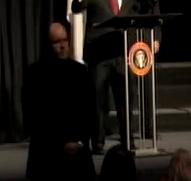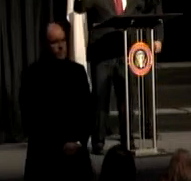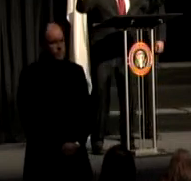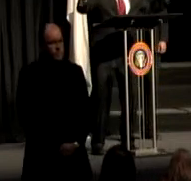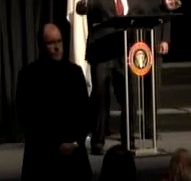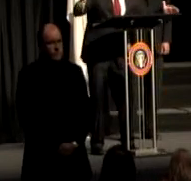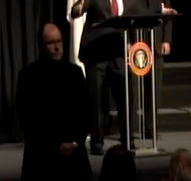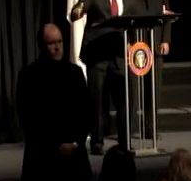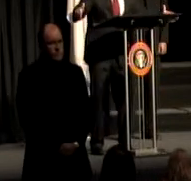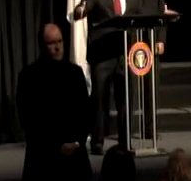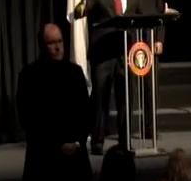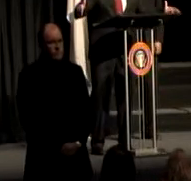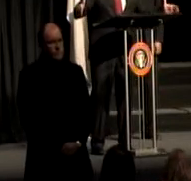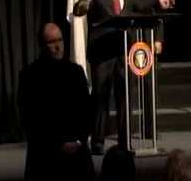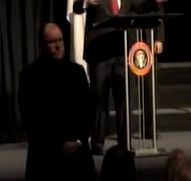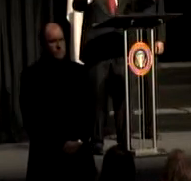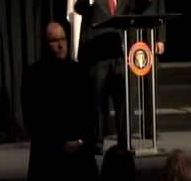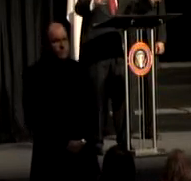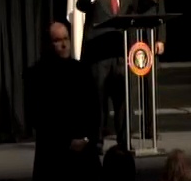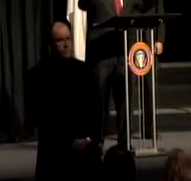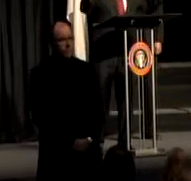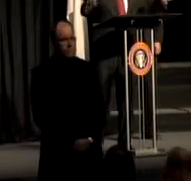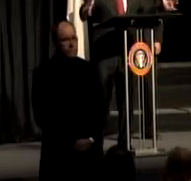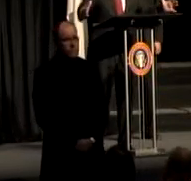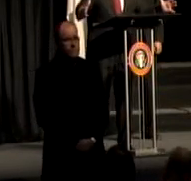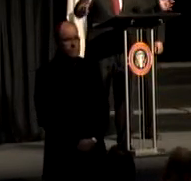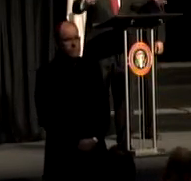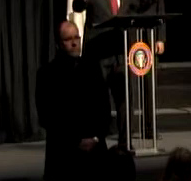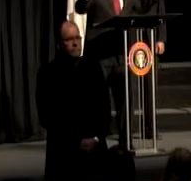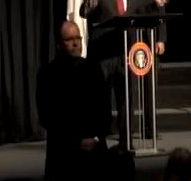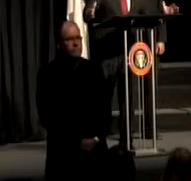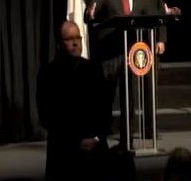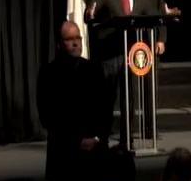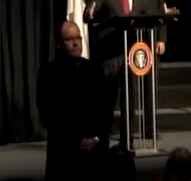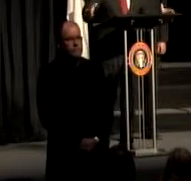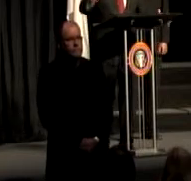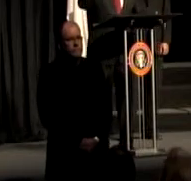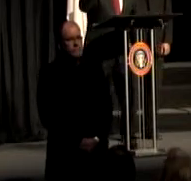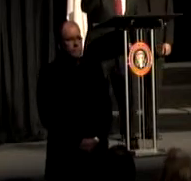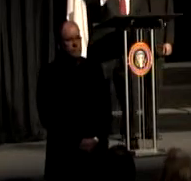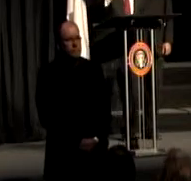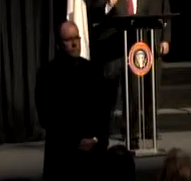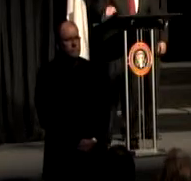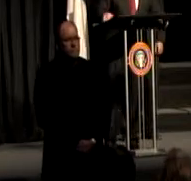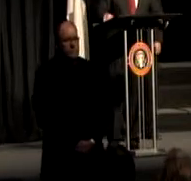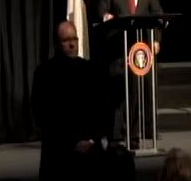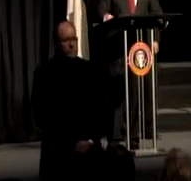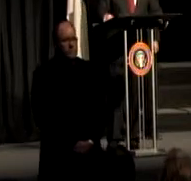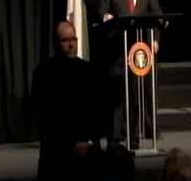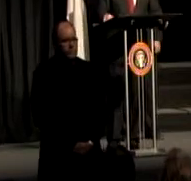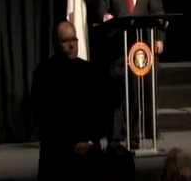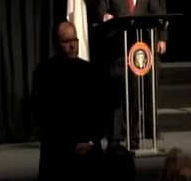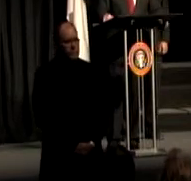blessing will not only take care of the church but also baptize your entire family and your influence at work God's blessing will be